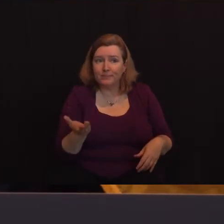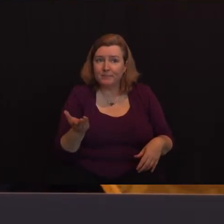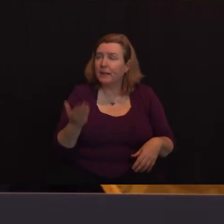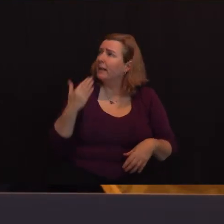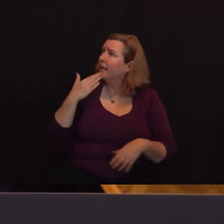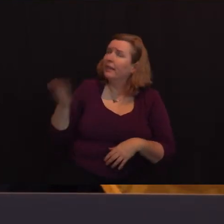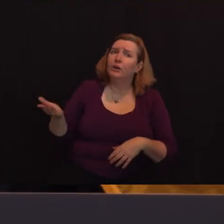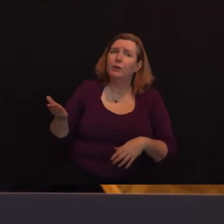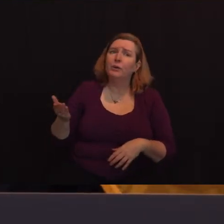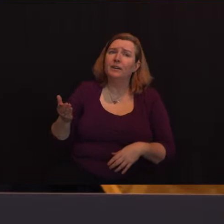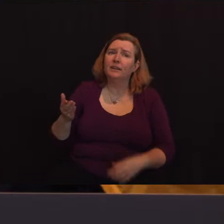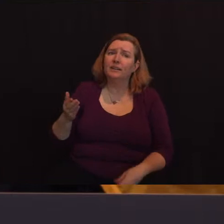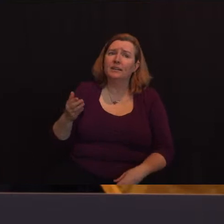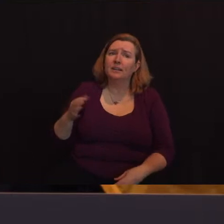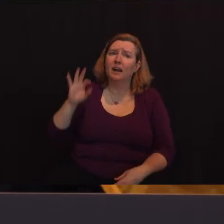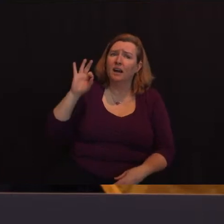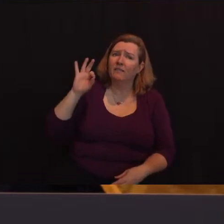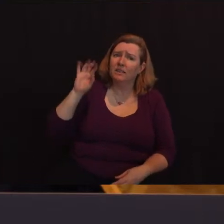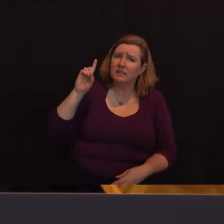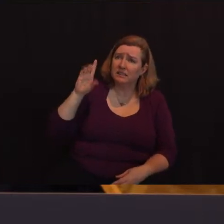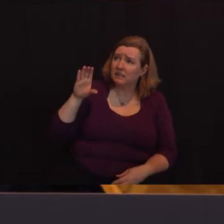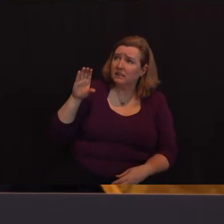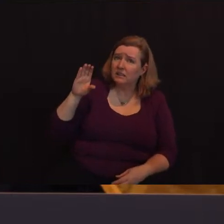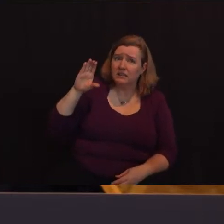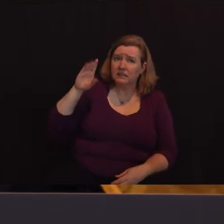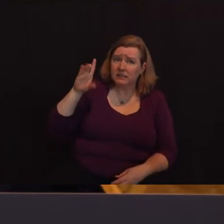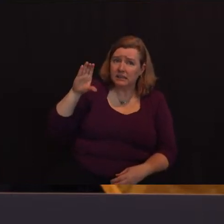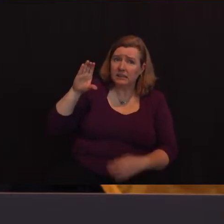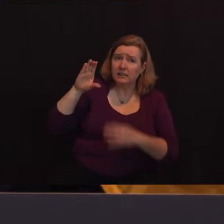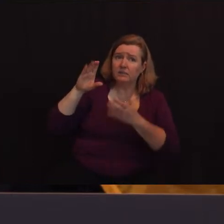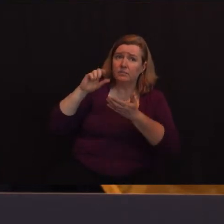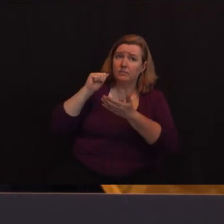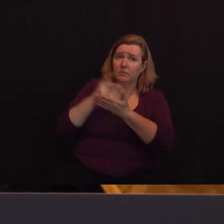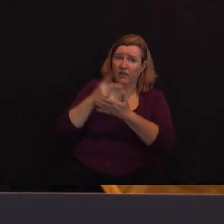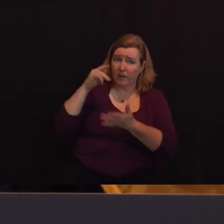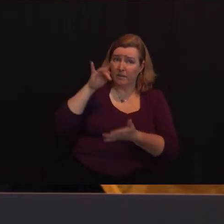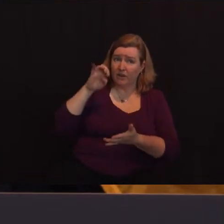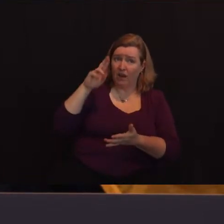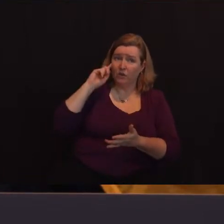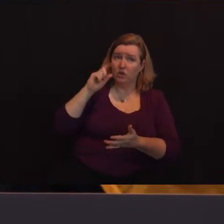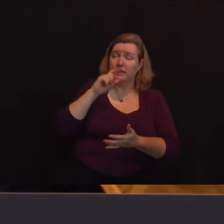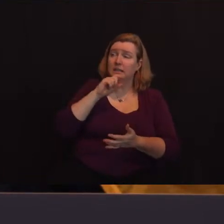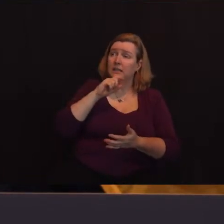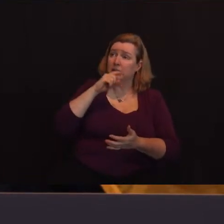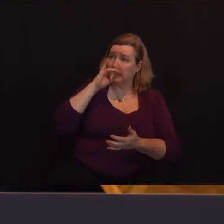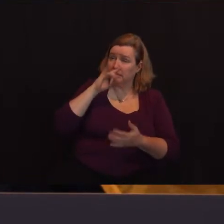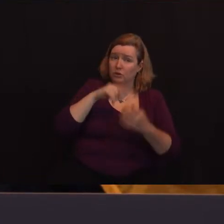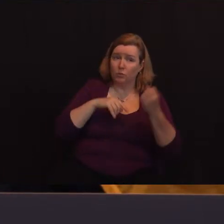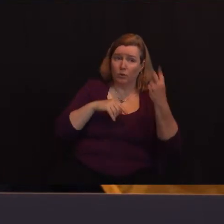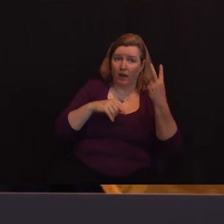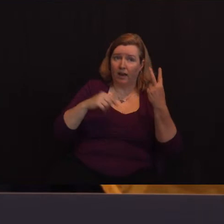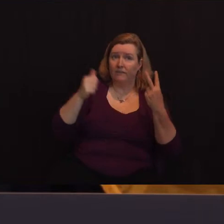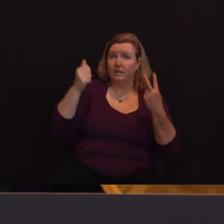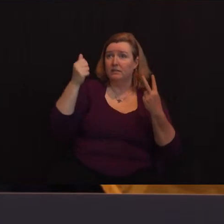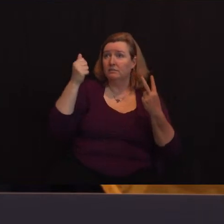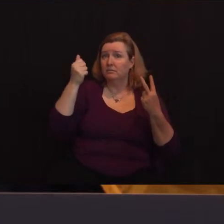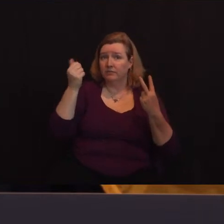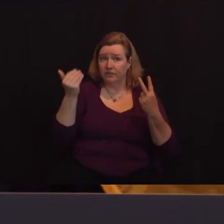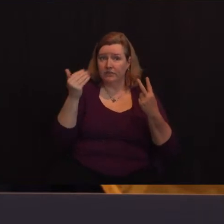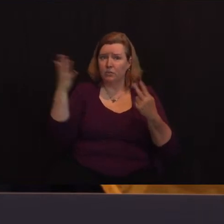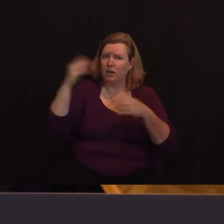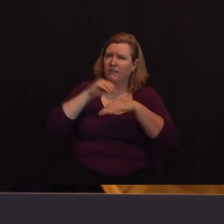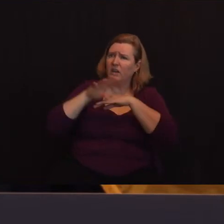as expected, does approve the Pfizer vaccine for kids between 12 and 15, Governor, what would your advice be for parents? We heard from the